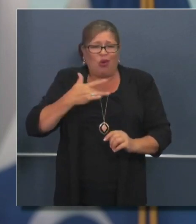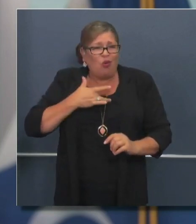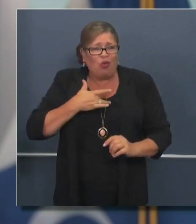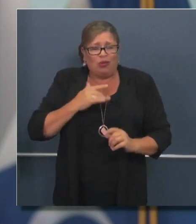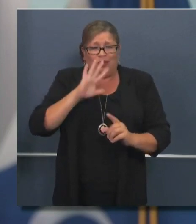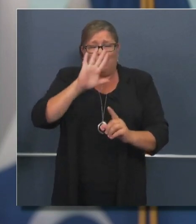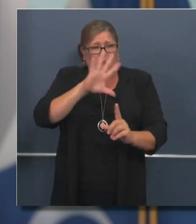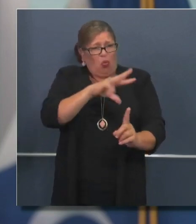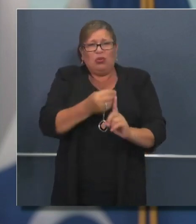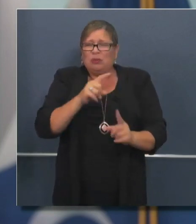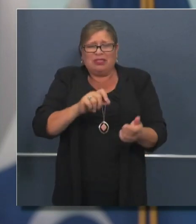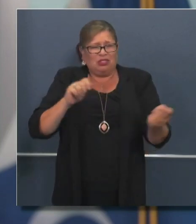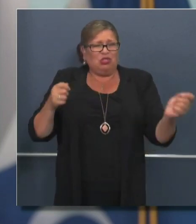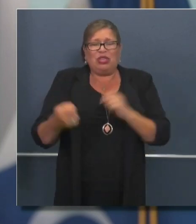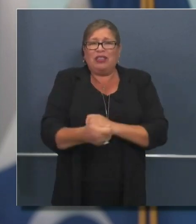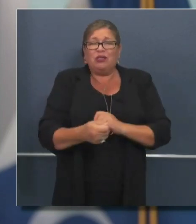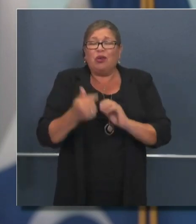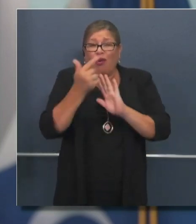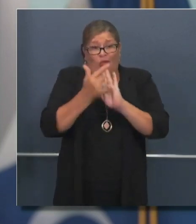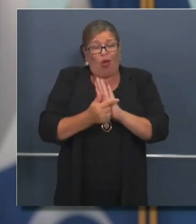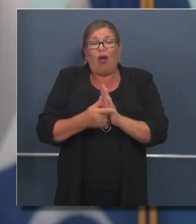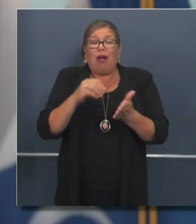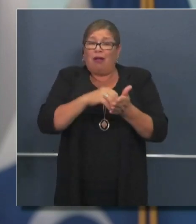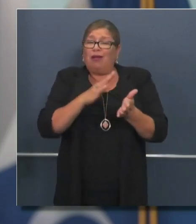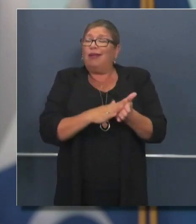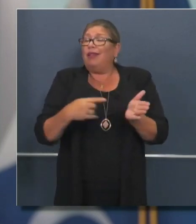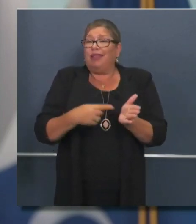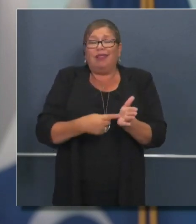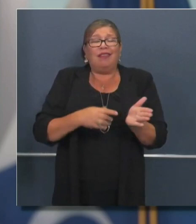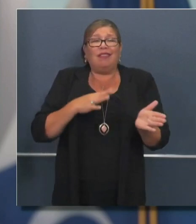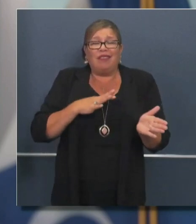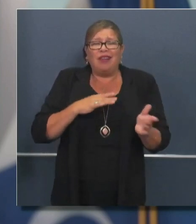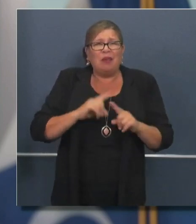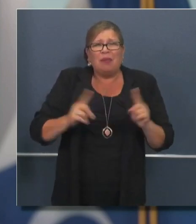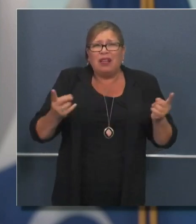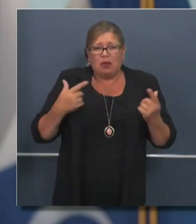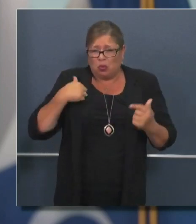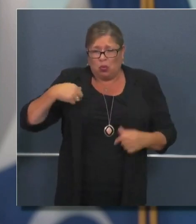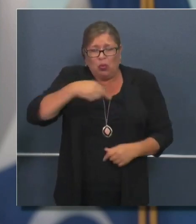books. We have got to fundamentally change who we are